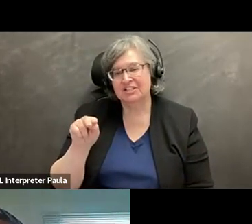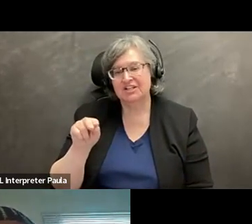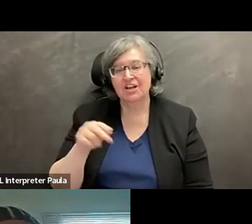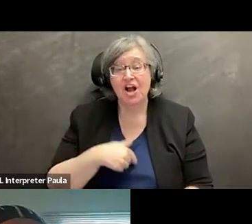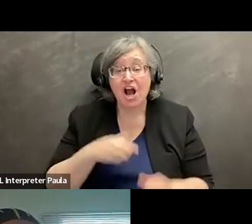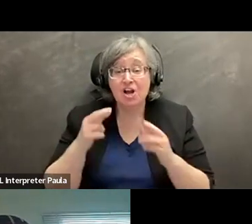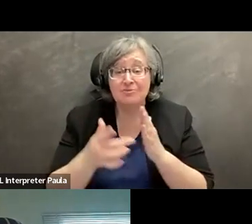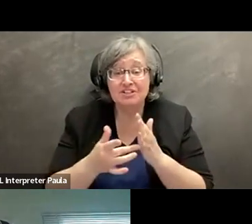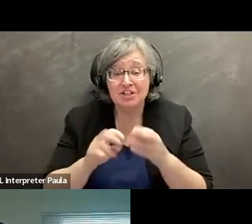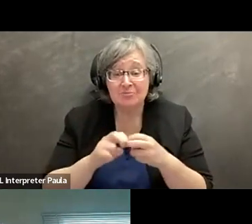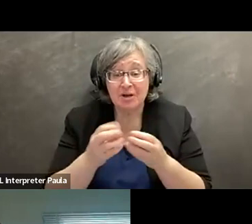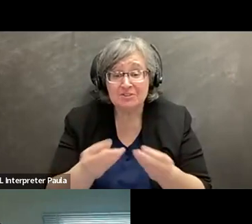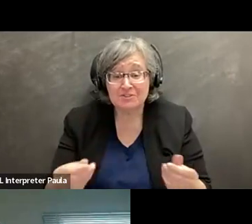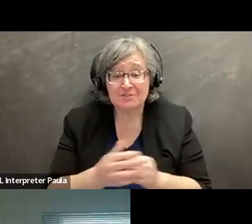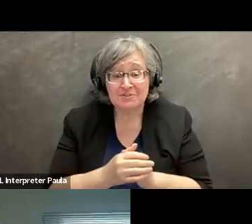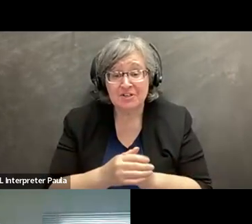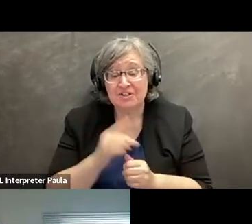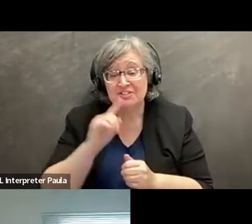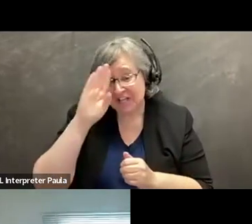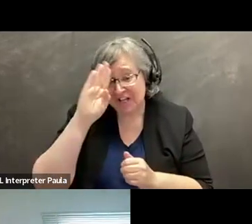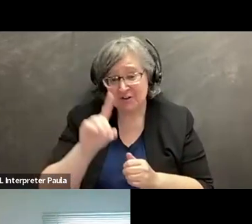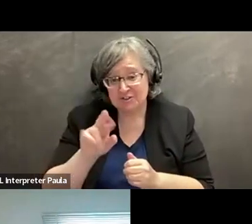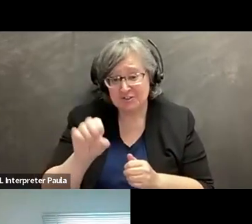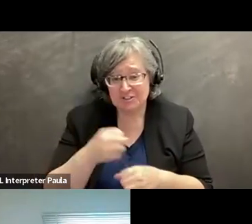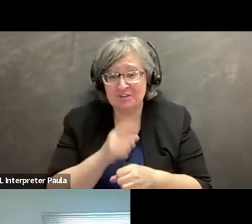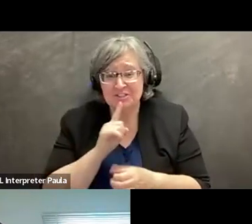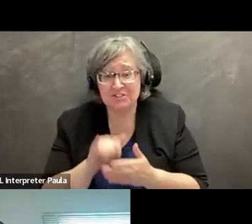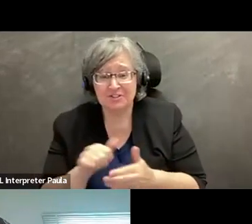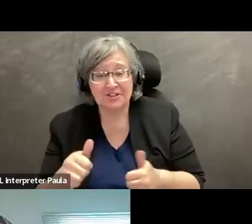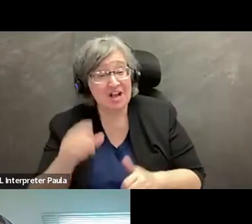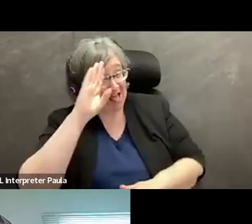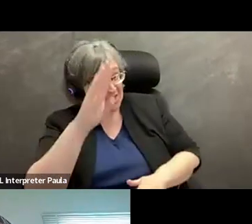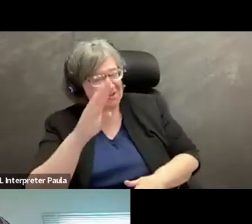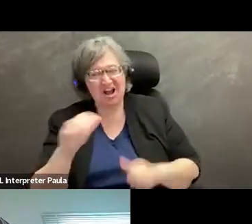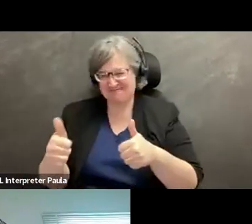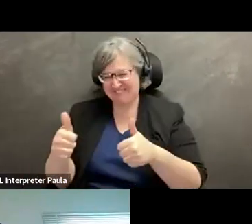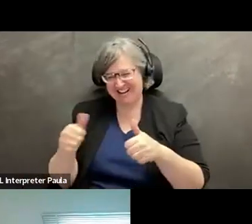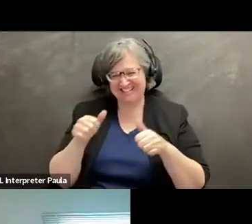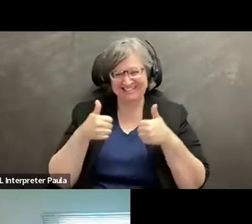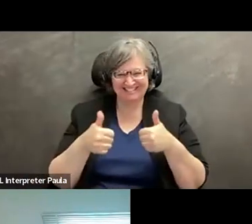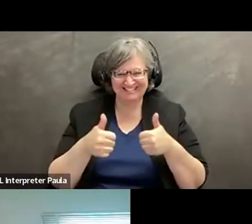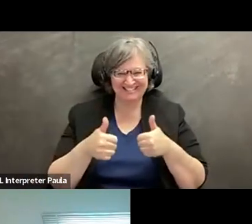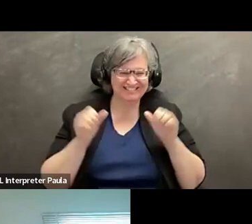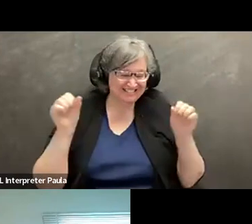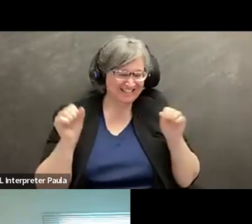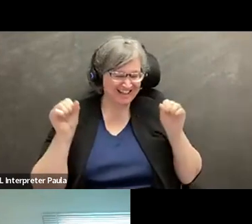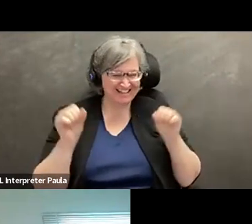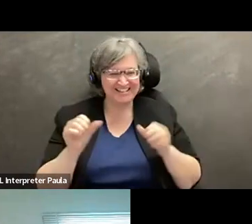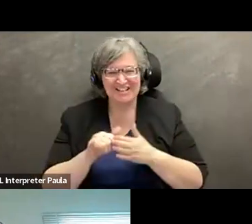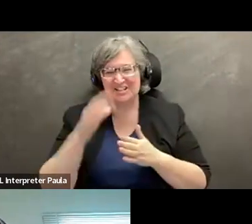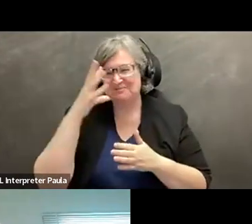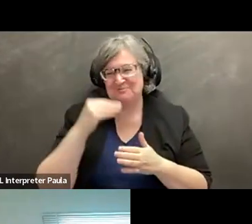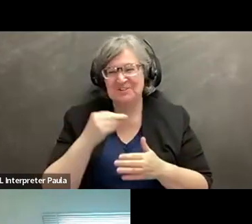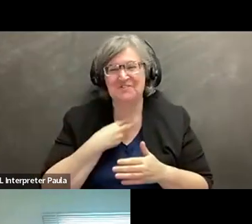techie issues are solved. So say hello, Doris. Let's make sure. Hello. All right, there you go. There's that beautiful voice.